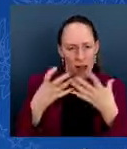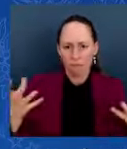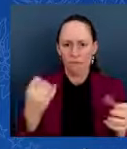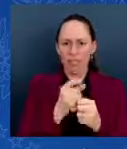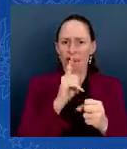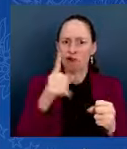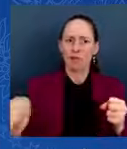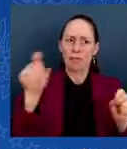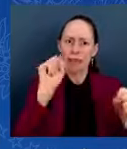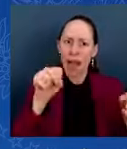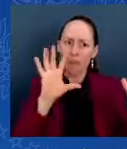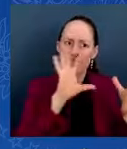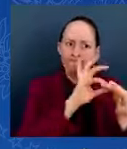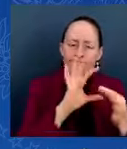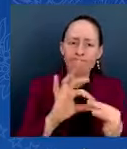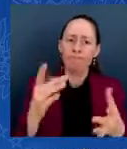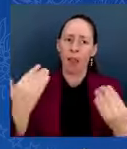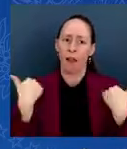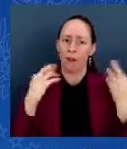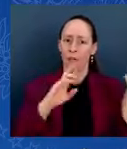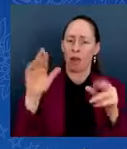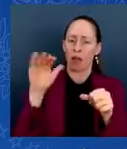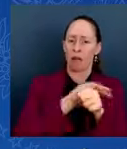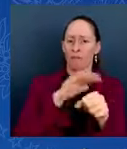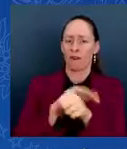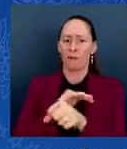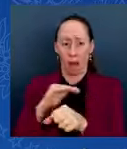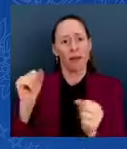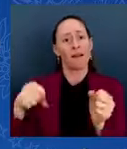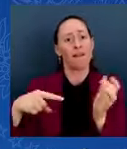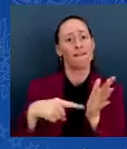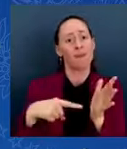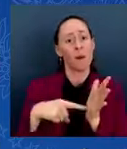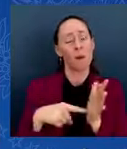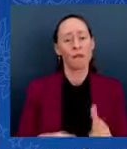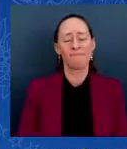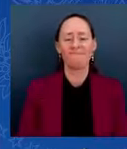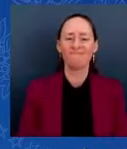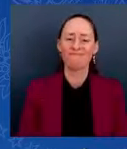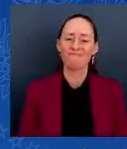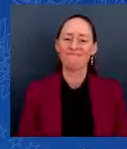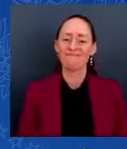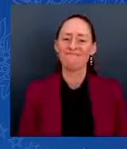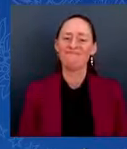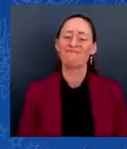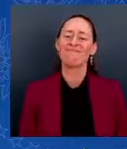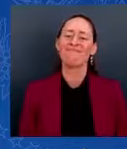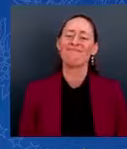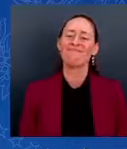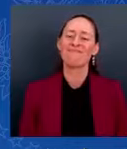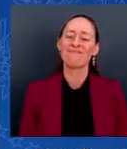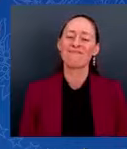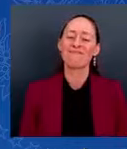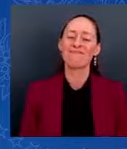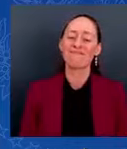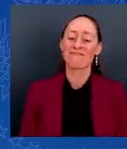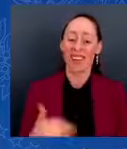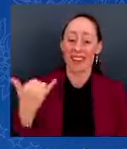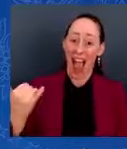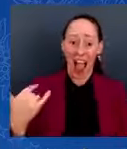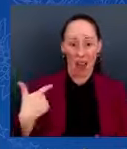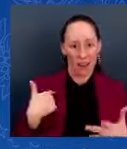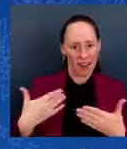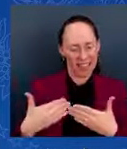And today we take the next step, thank you, Joe, forward in our fight. Thank you,